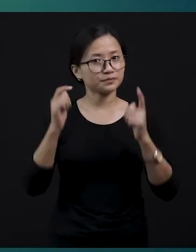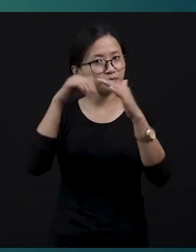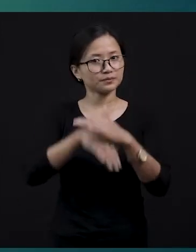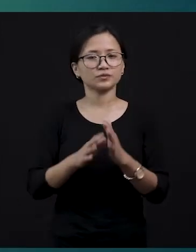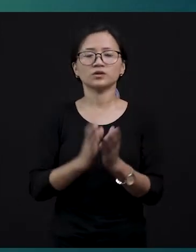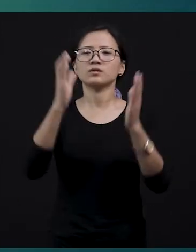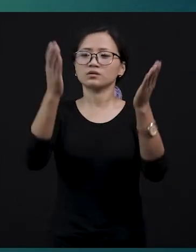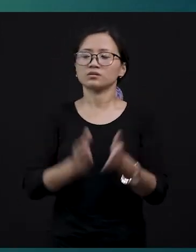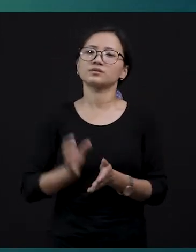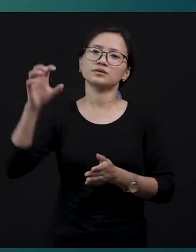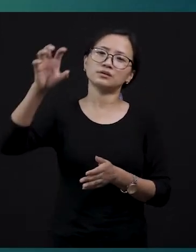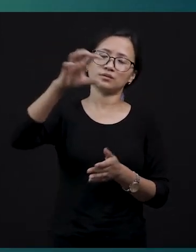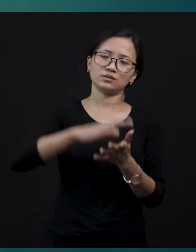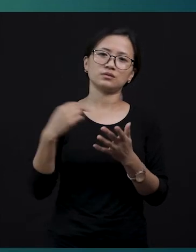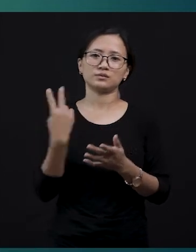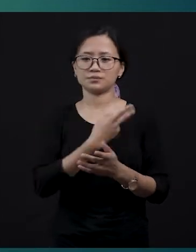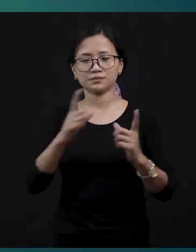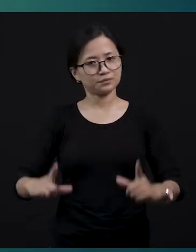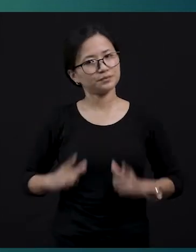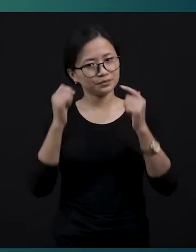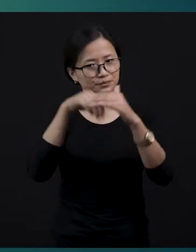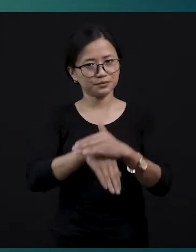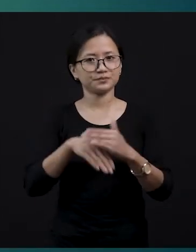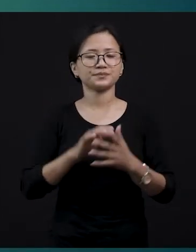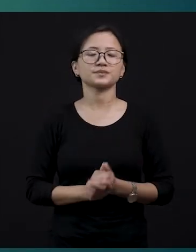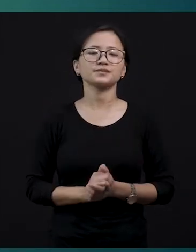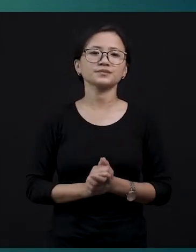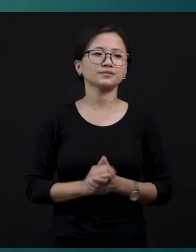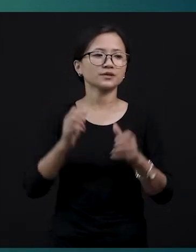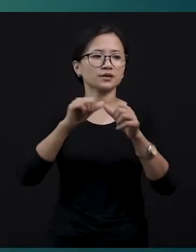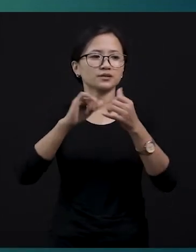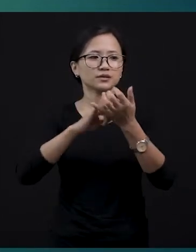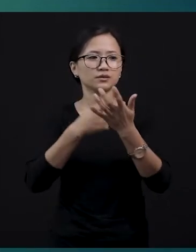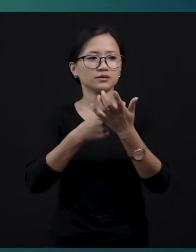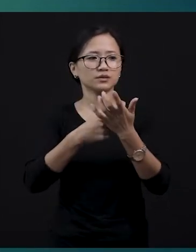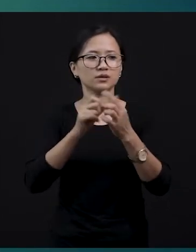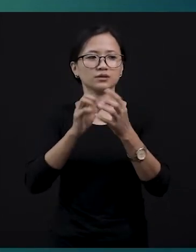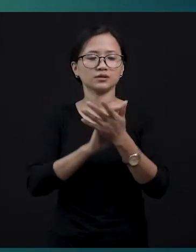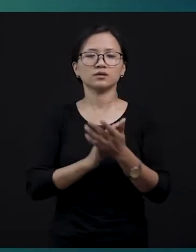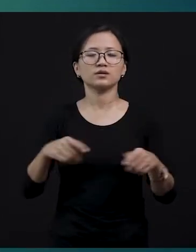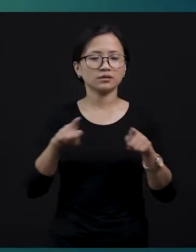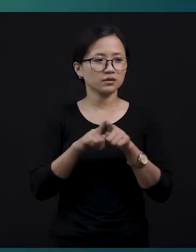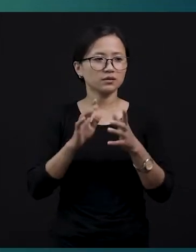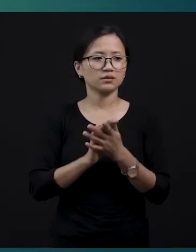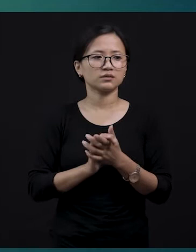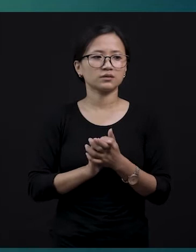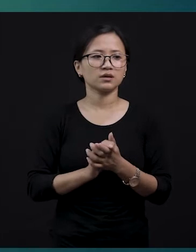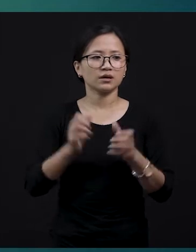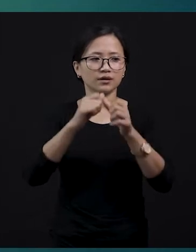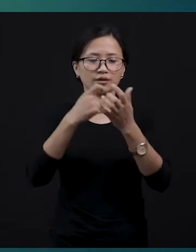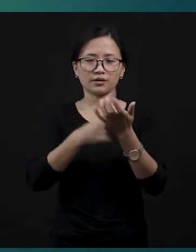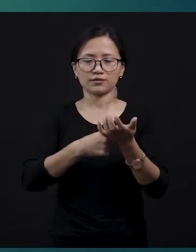the country we live in. Okay, Sahara is a desert in Africa. Thar is a desert in India and it's found in